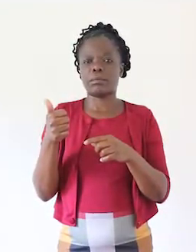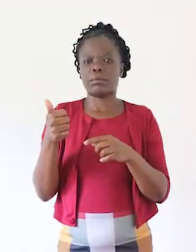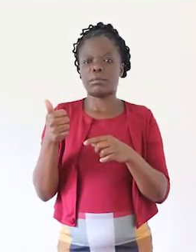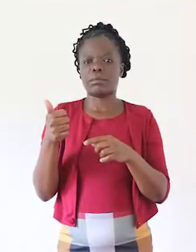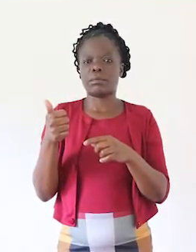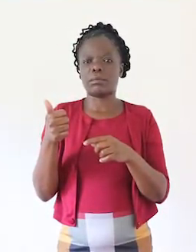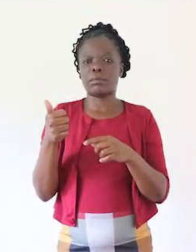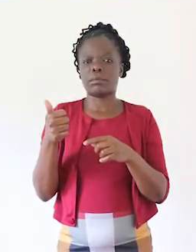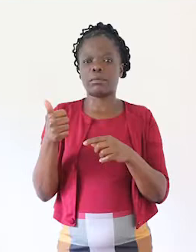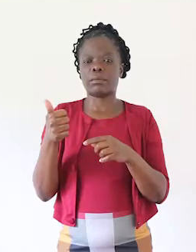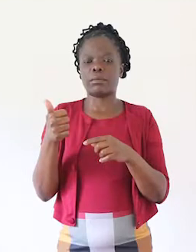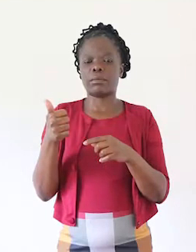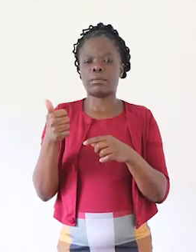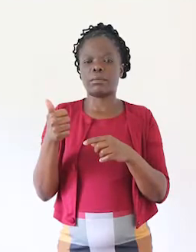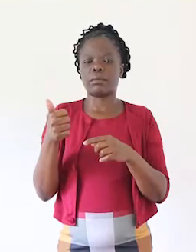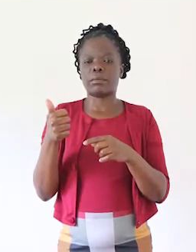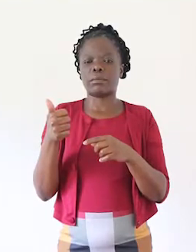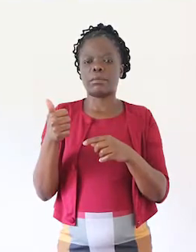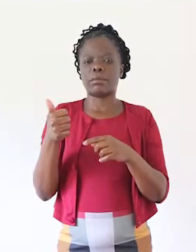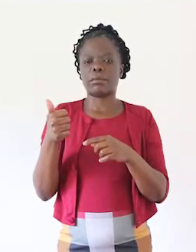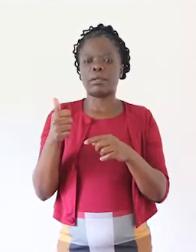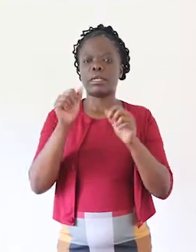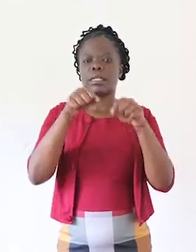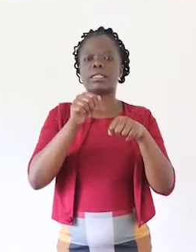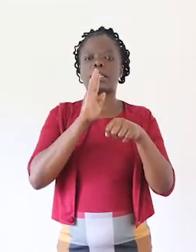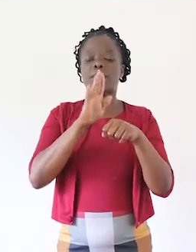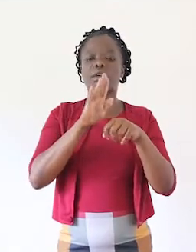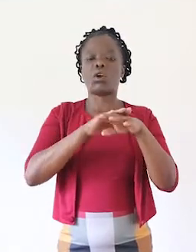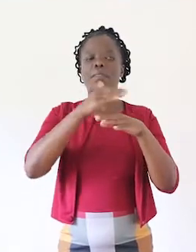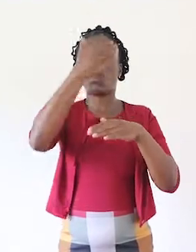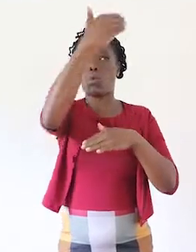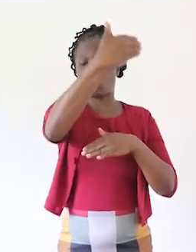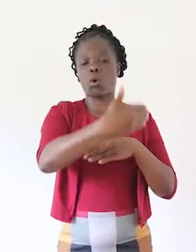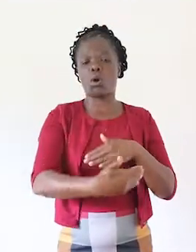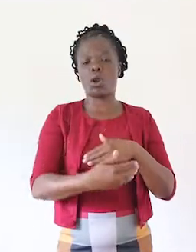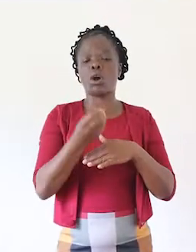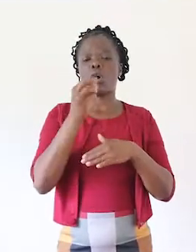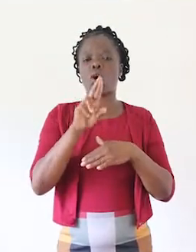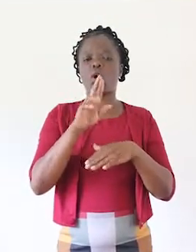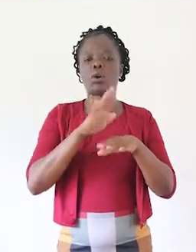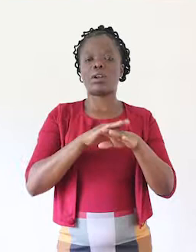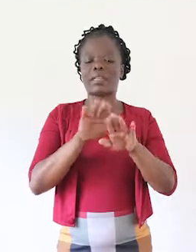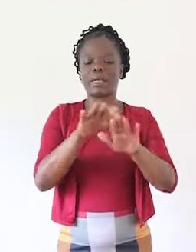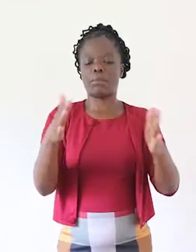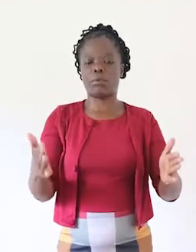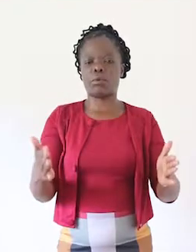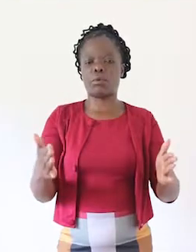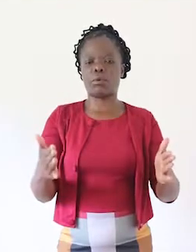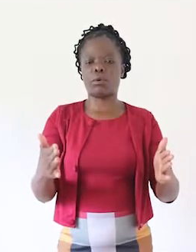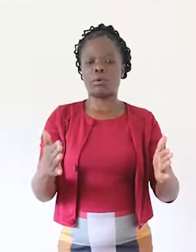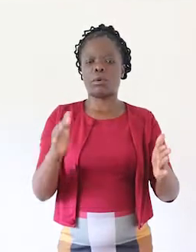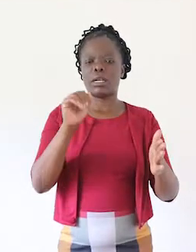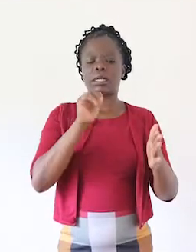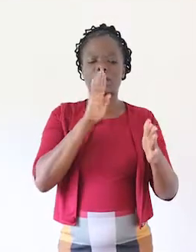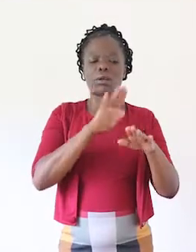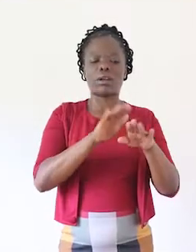There's another one here, this one. It can be on the wall or on the table. It